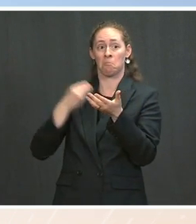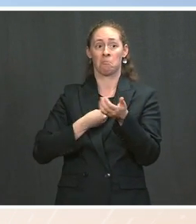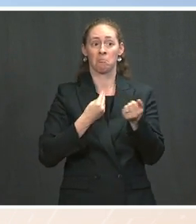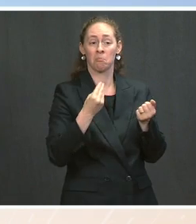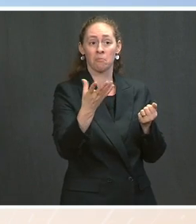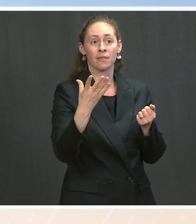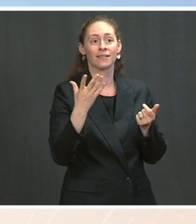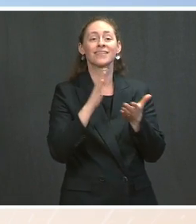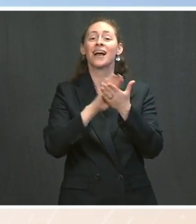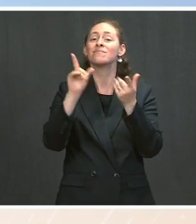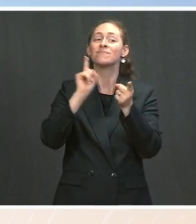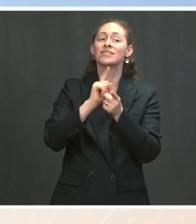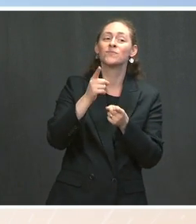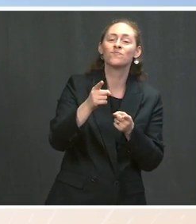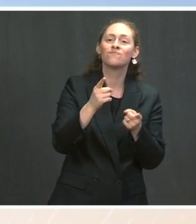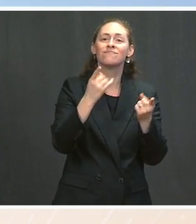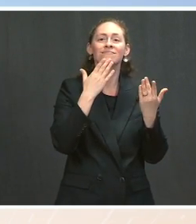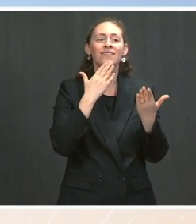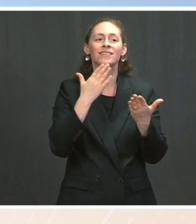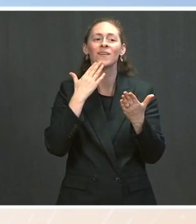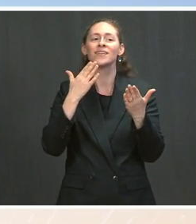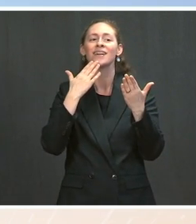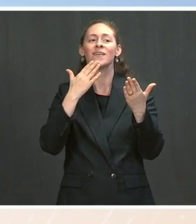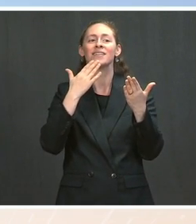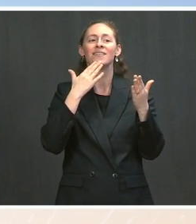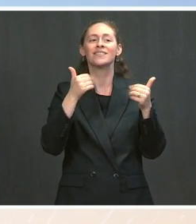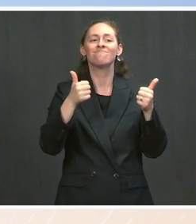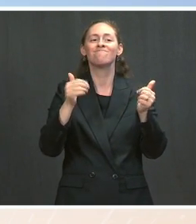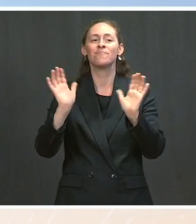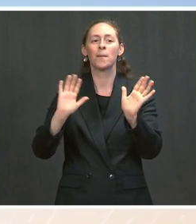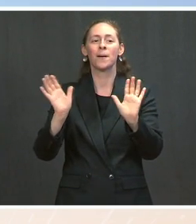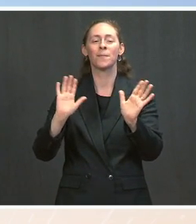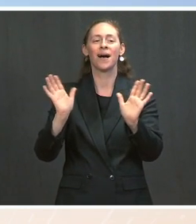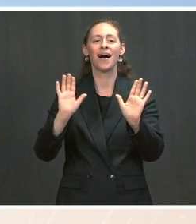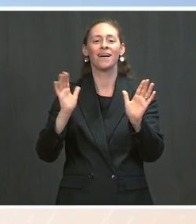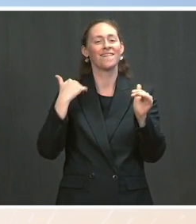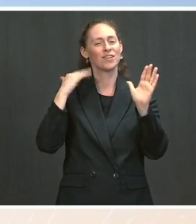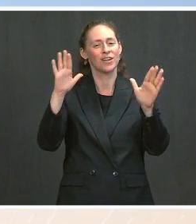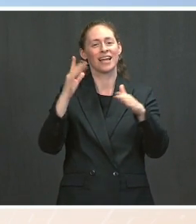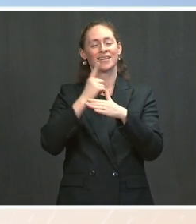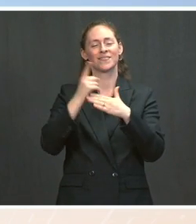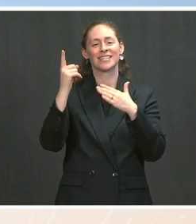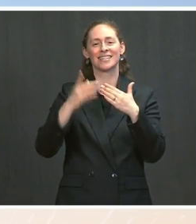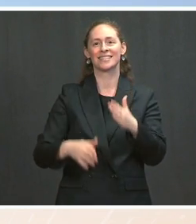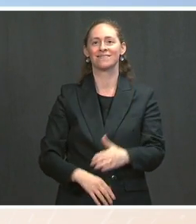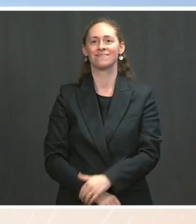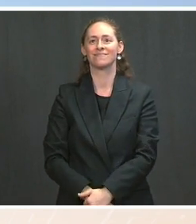meet you. Thanks for joining us in the briefing room. Thanks for everyone so much, and have a wonderful weekend. Thank you, Jen.